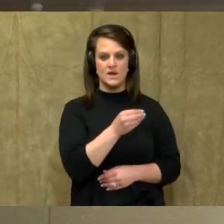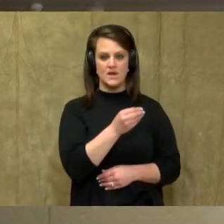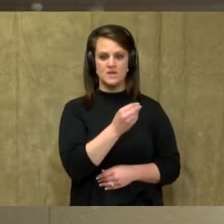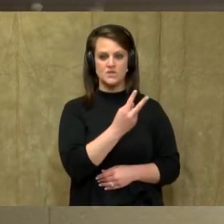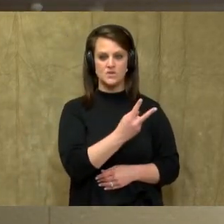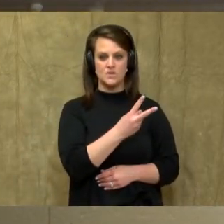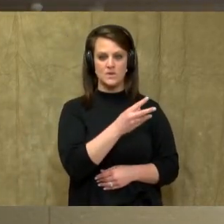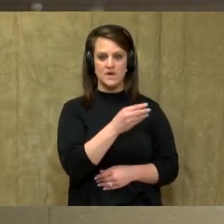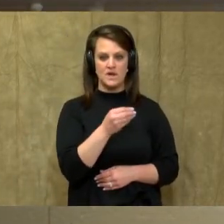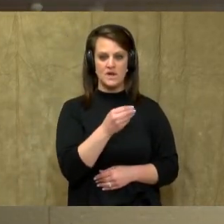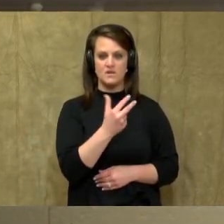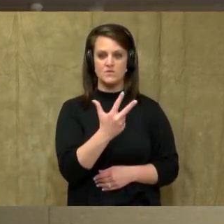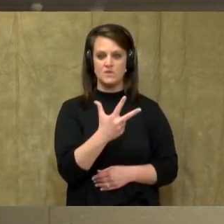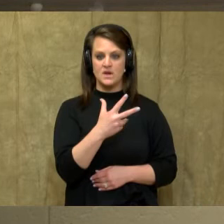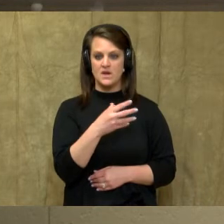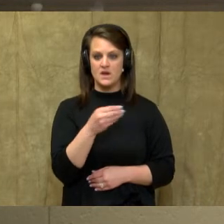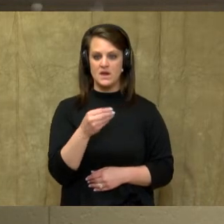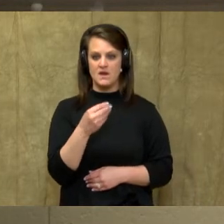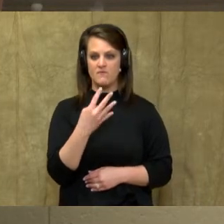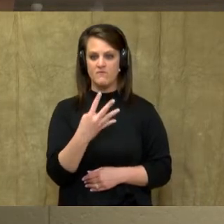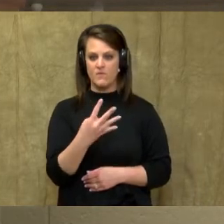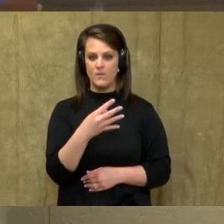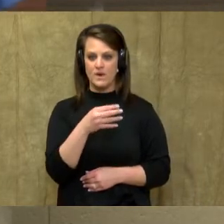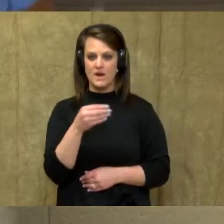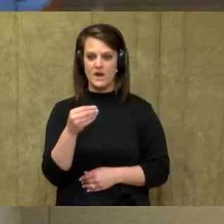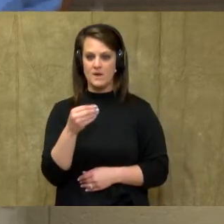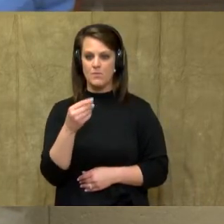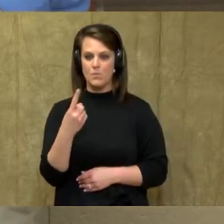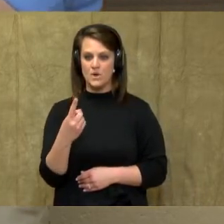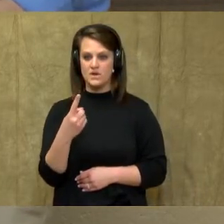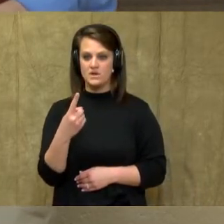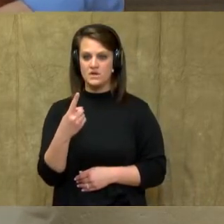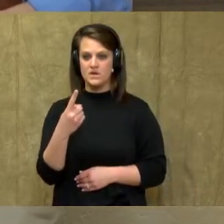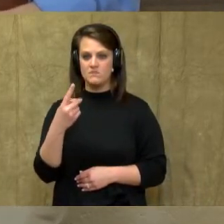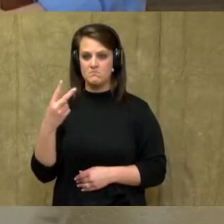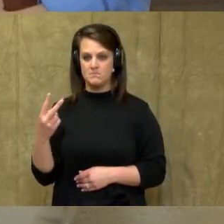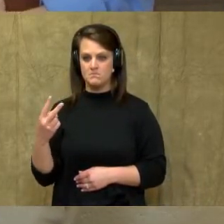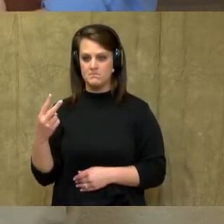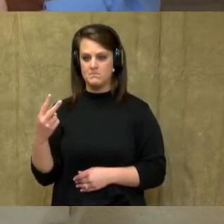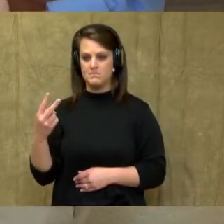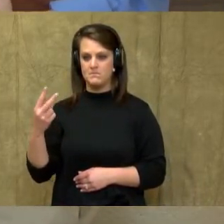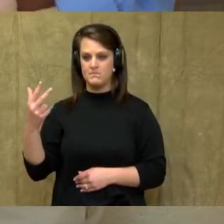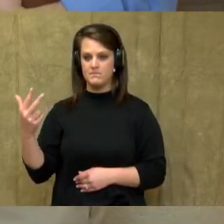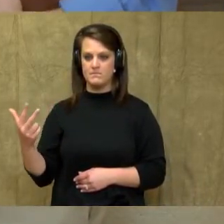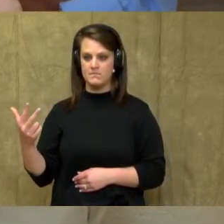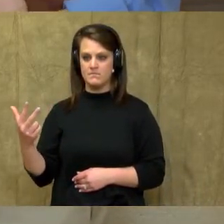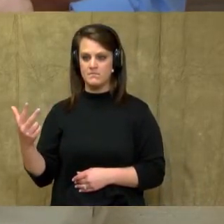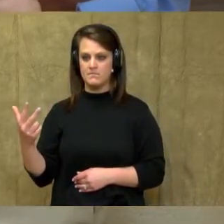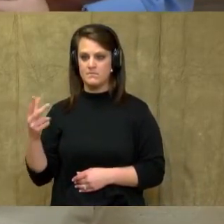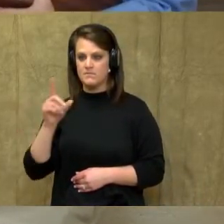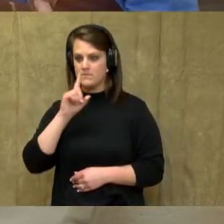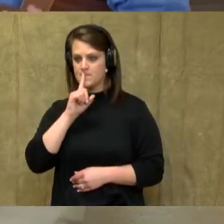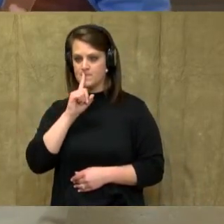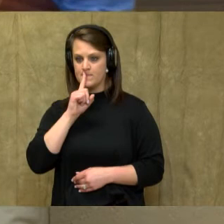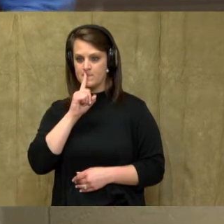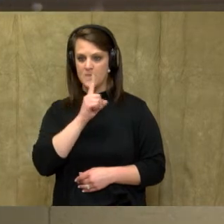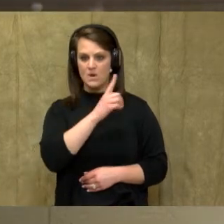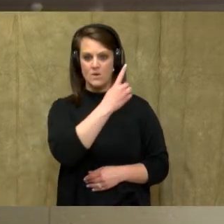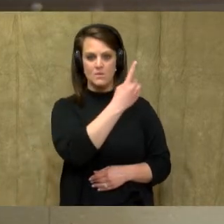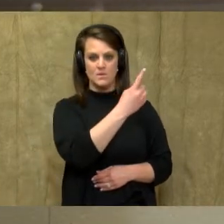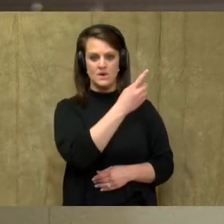1 and 2 and 3 and 4 and 1, 2, 3.